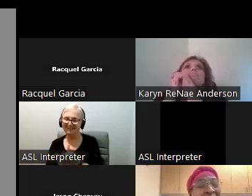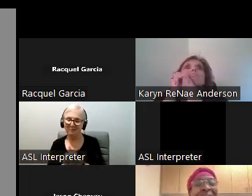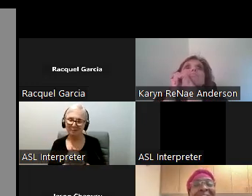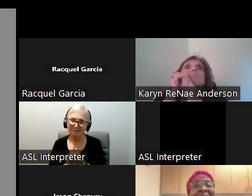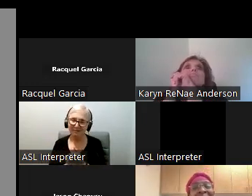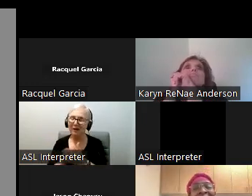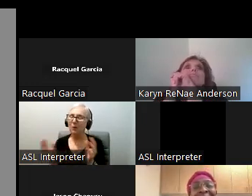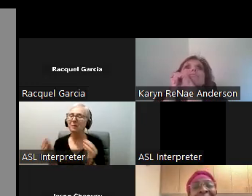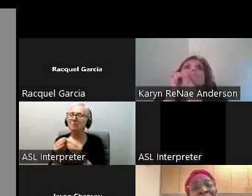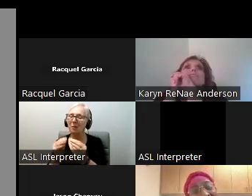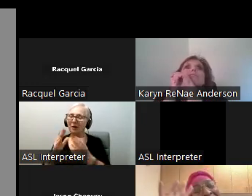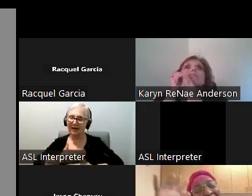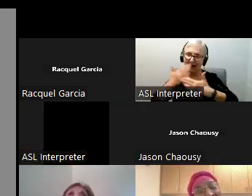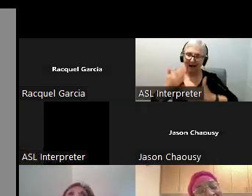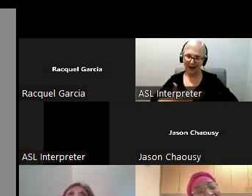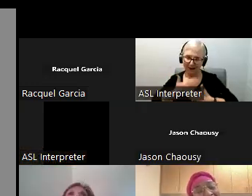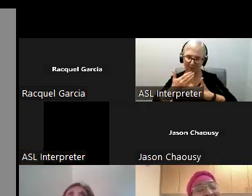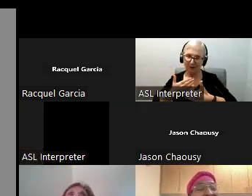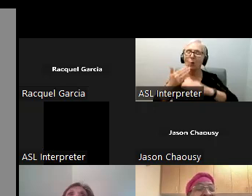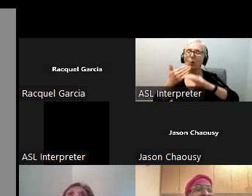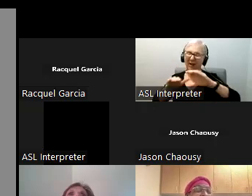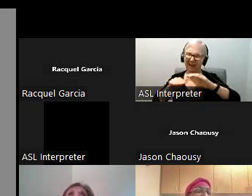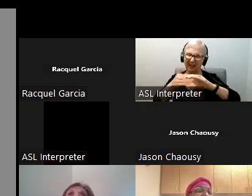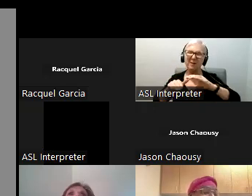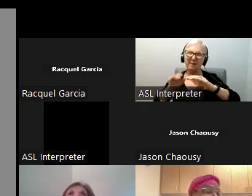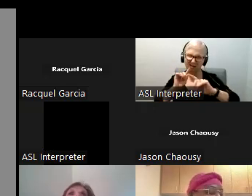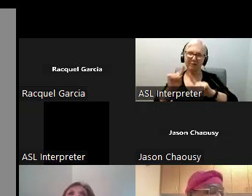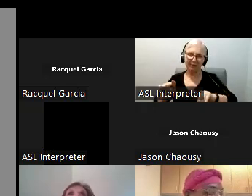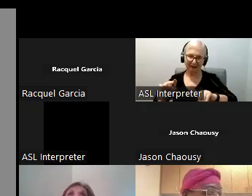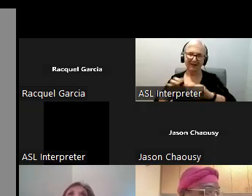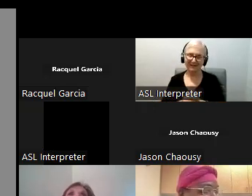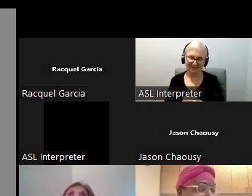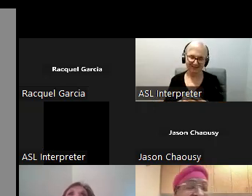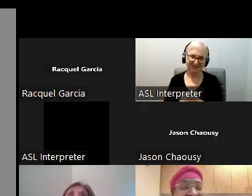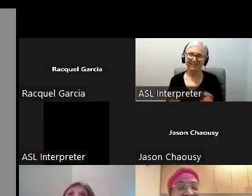than happy to answer. I don't want to email you. Break,